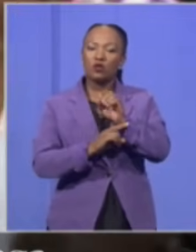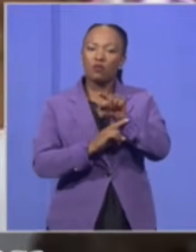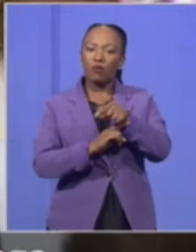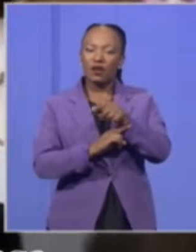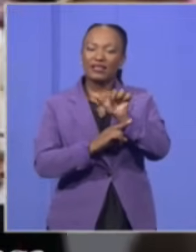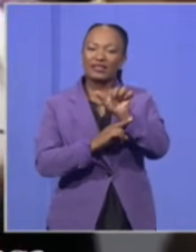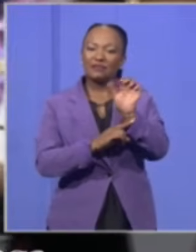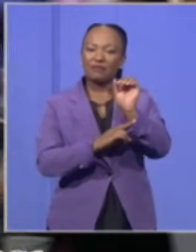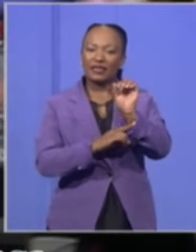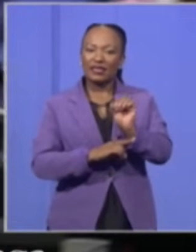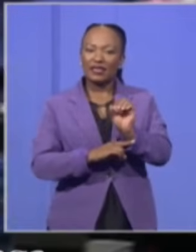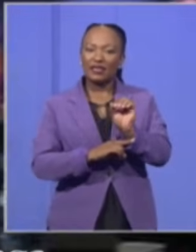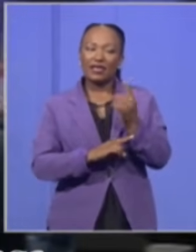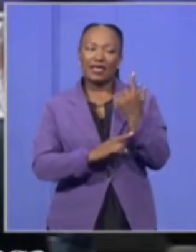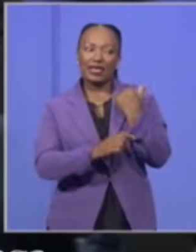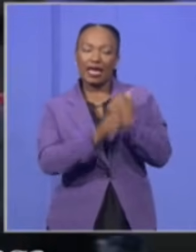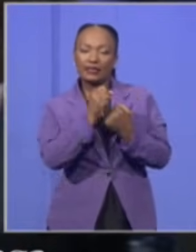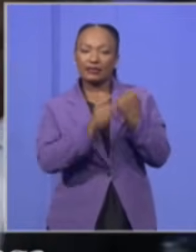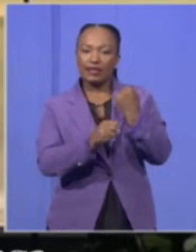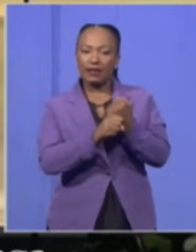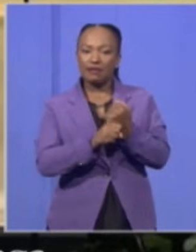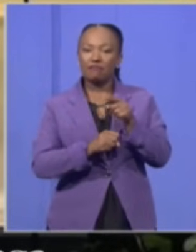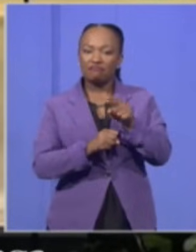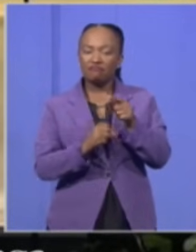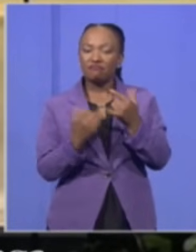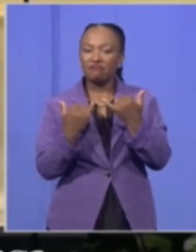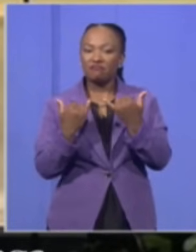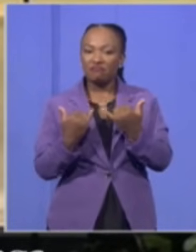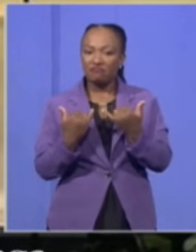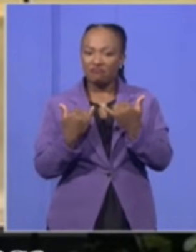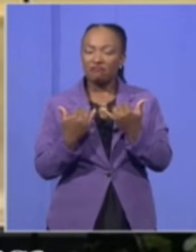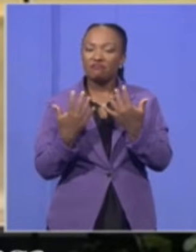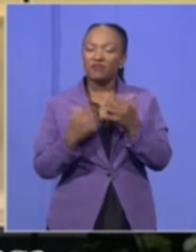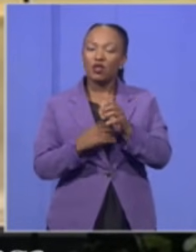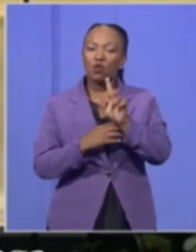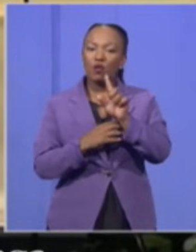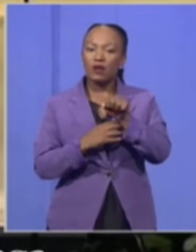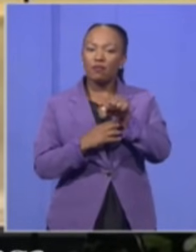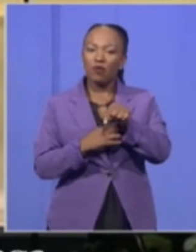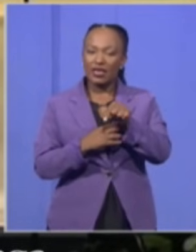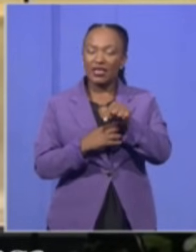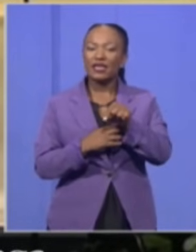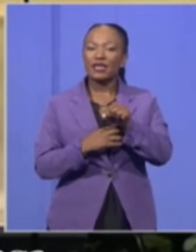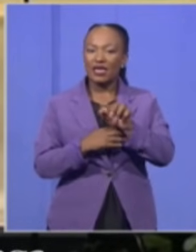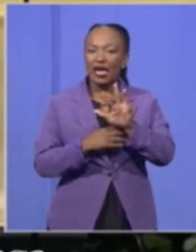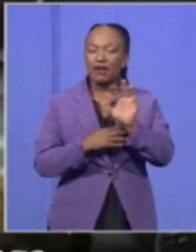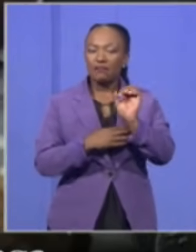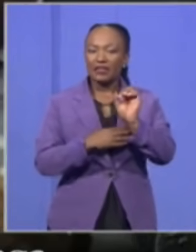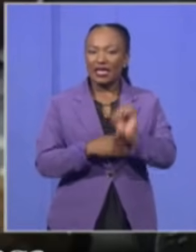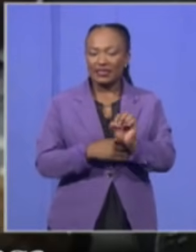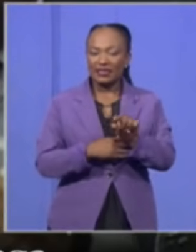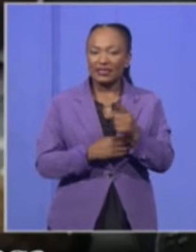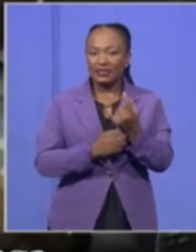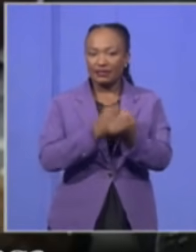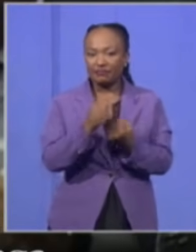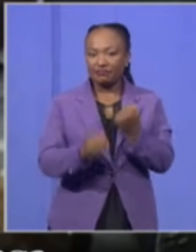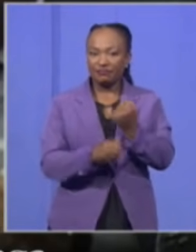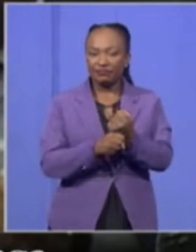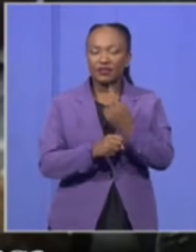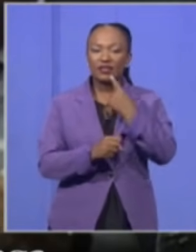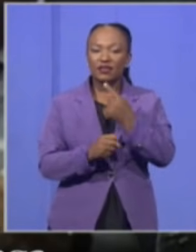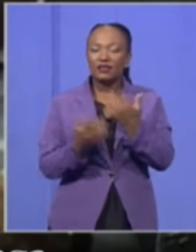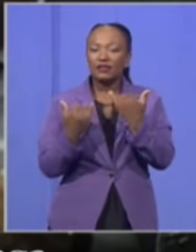0.6 yeo e begilwego ngwageng o fetilego go ya go peresente 1.9 le nyaga. Mmušo o re go kgoboketšwa ga letseno